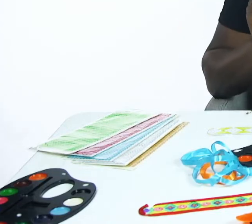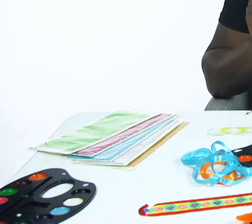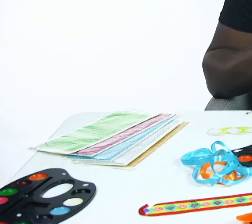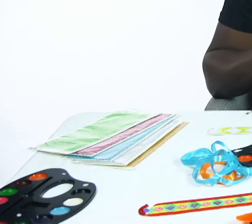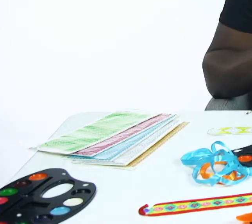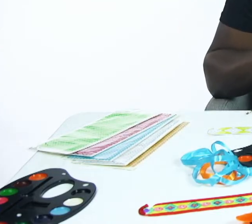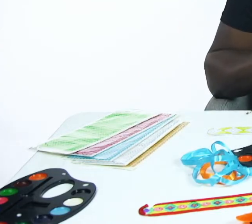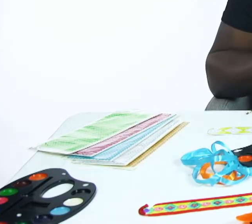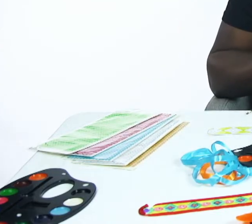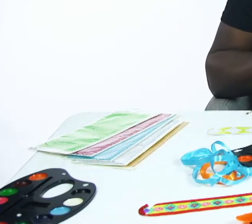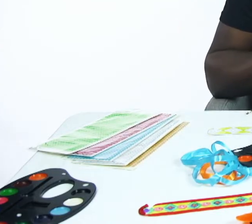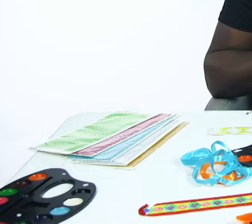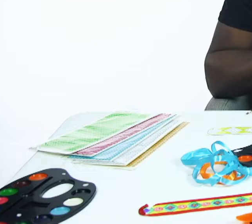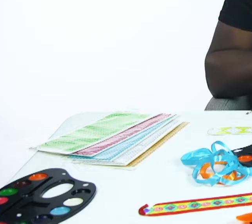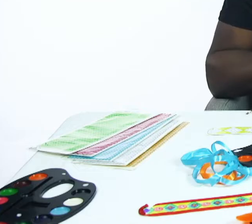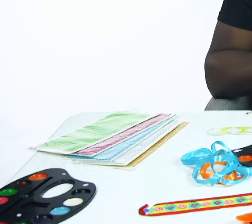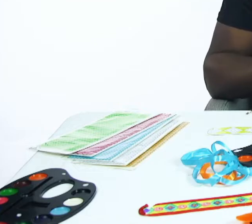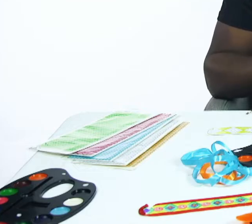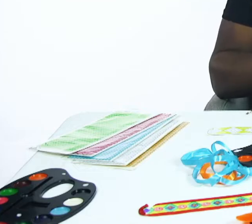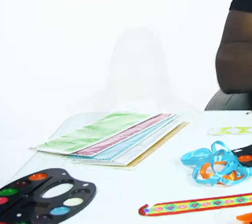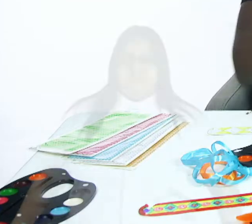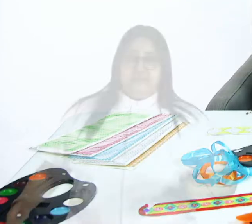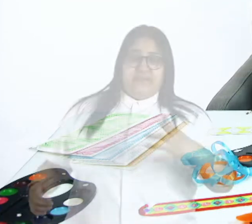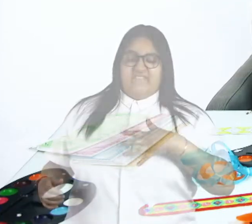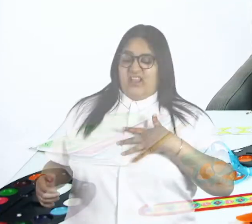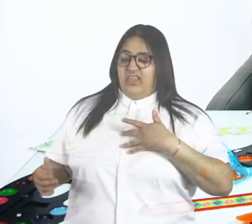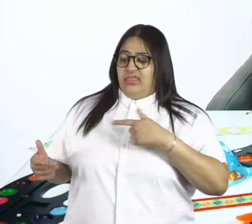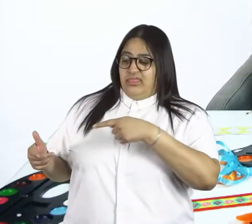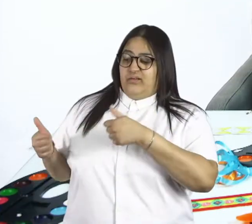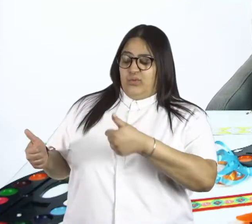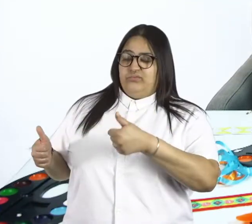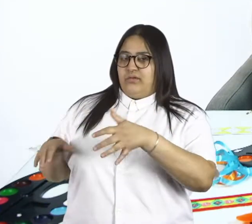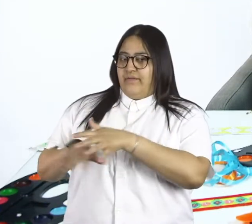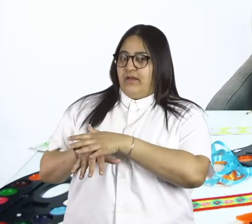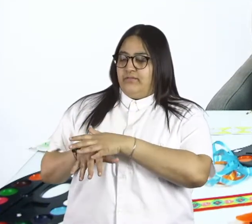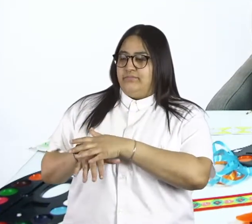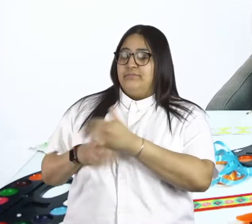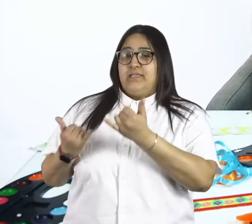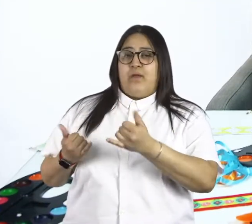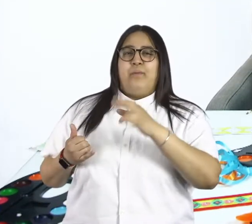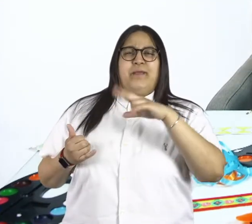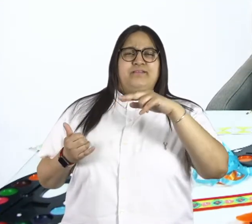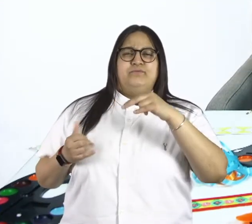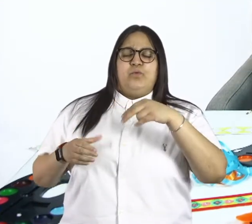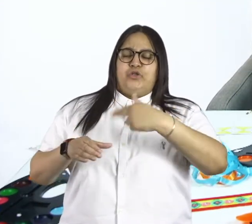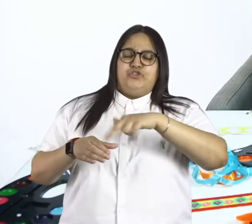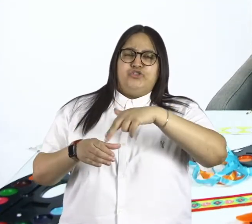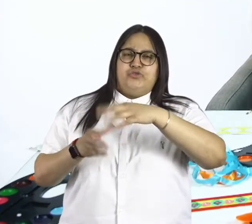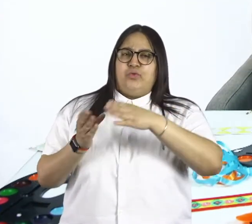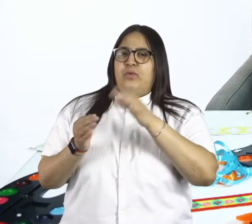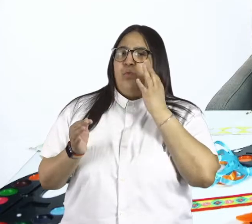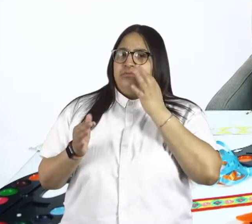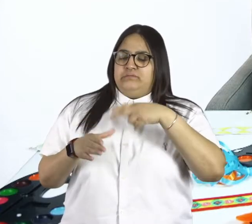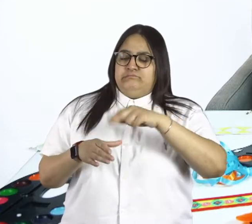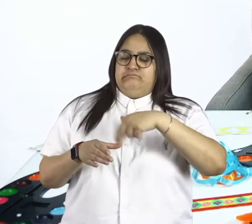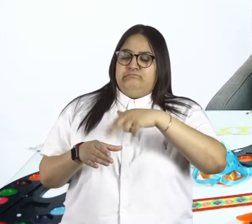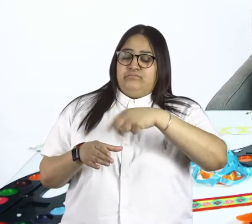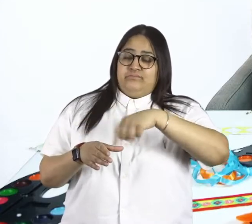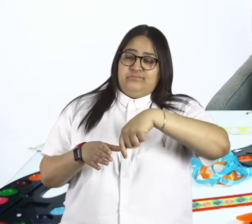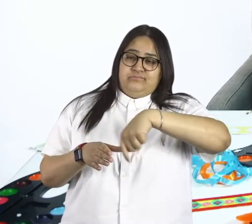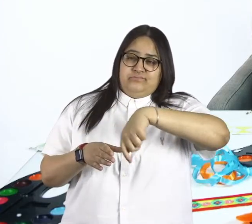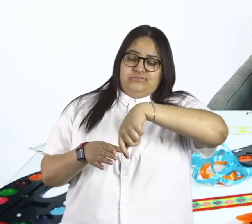Okay, I think that's a good enough coverage. We're now going to wash our brush off, give it a bit of stir, a little stir in